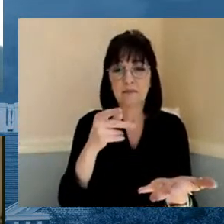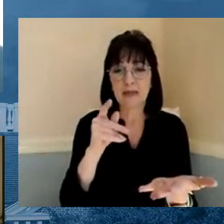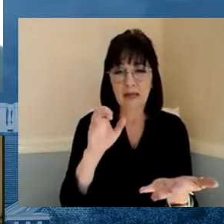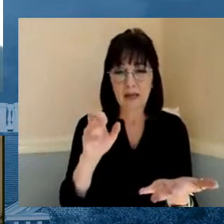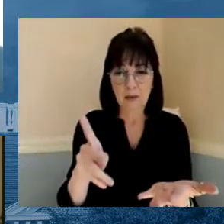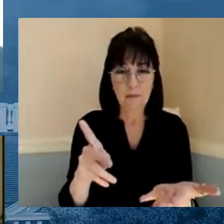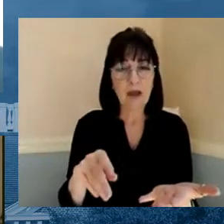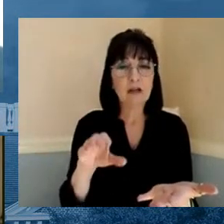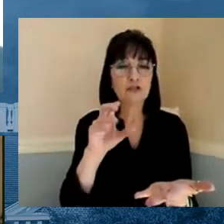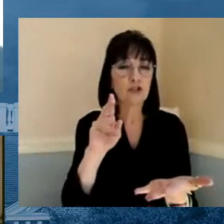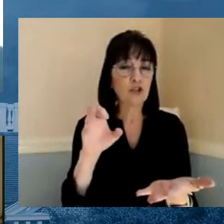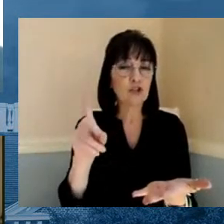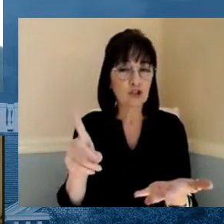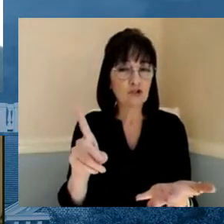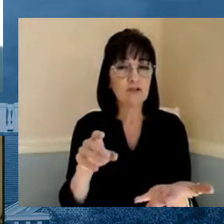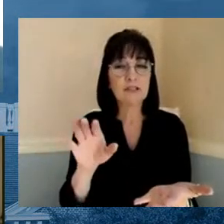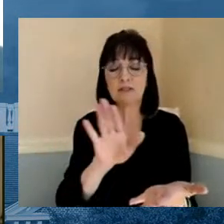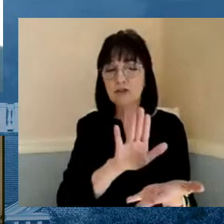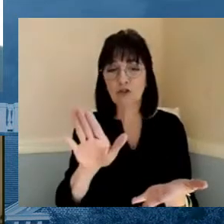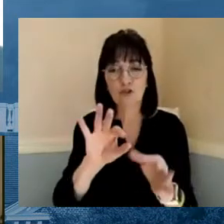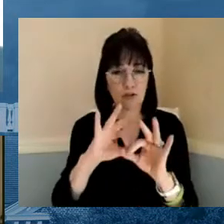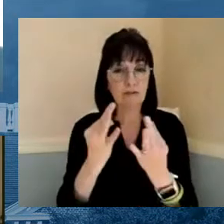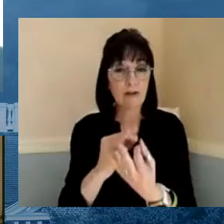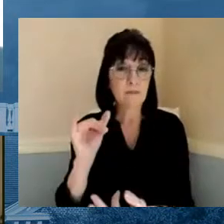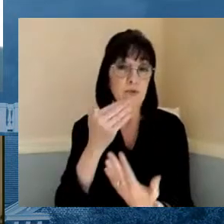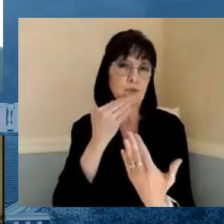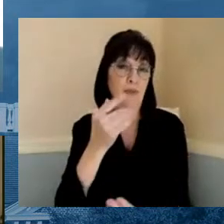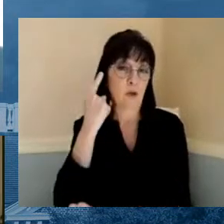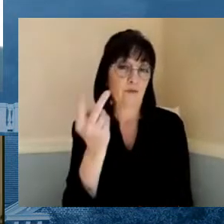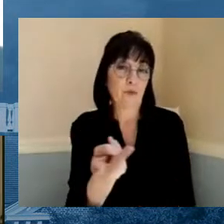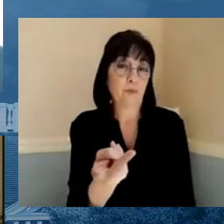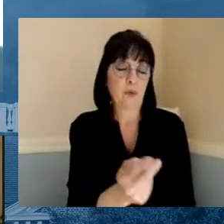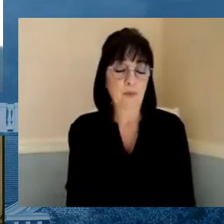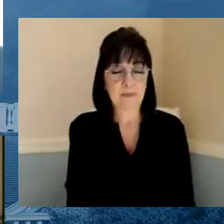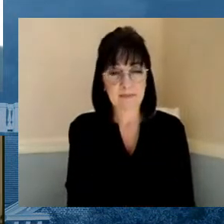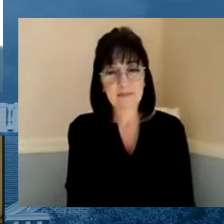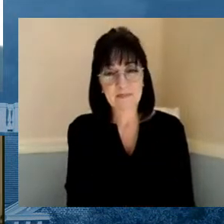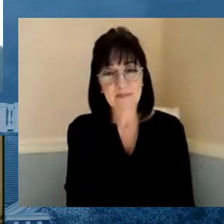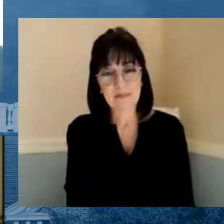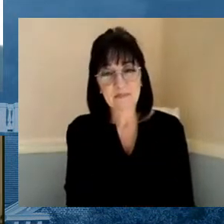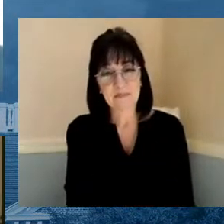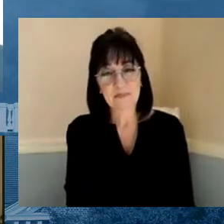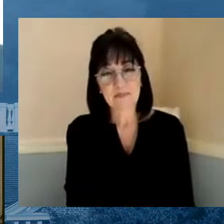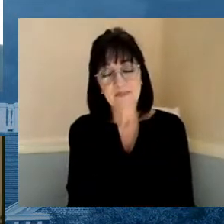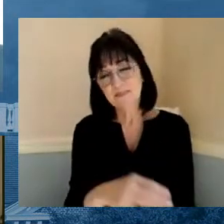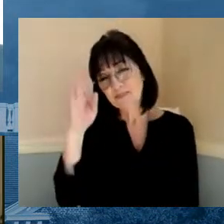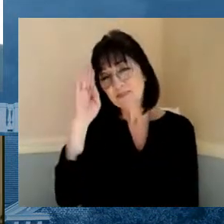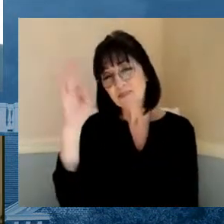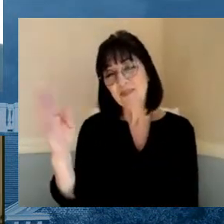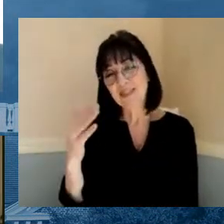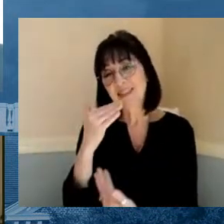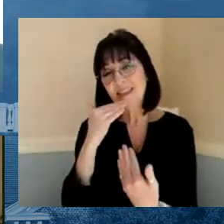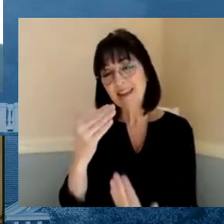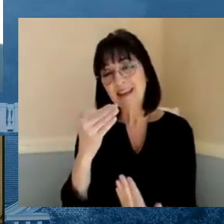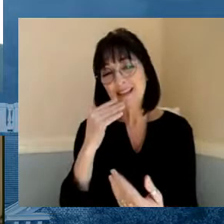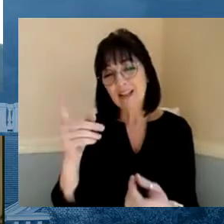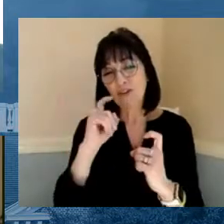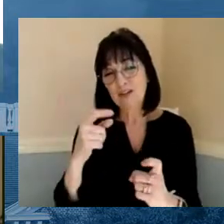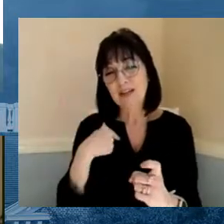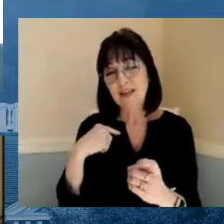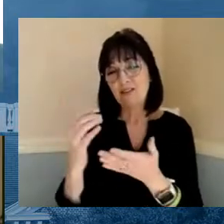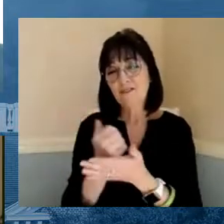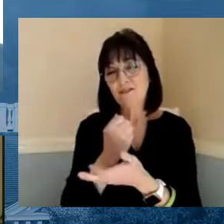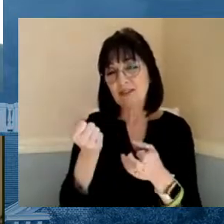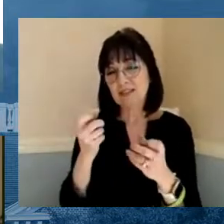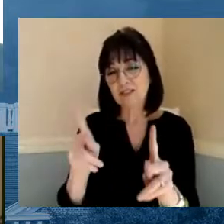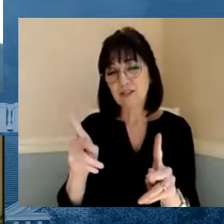today as well. Thank you both. Hello, thank you for giving us the opportunity to share